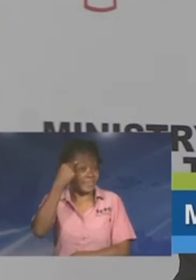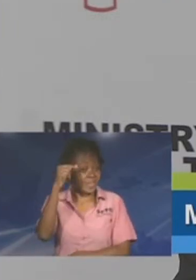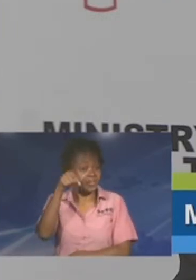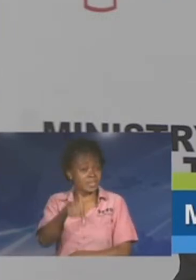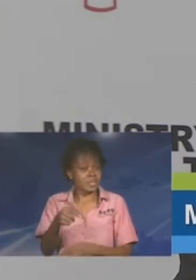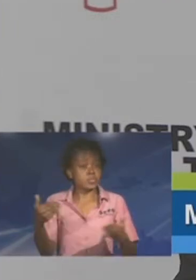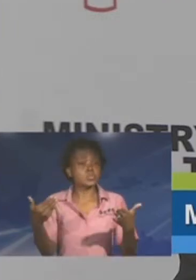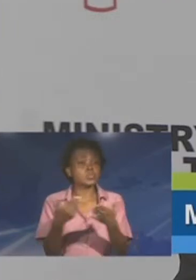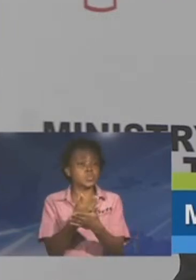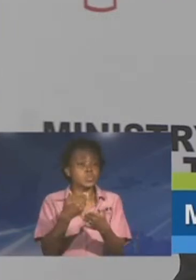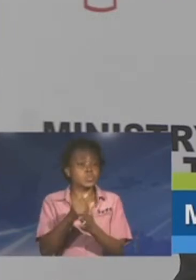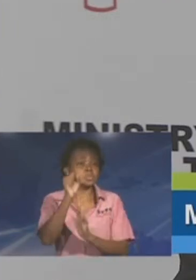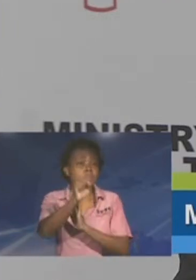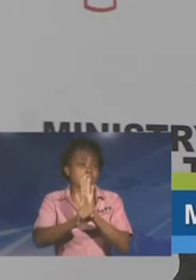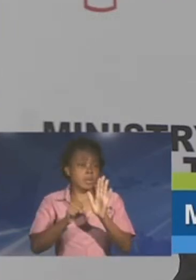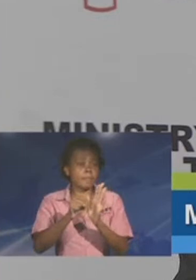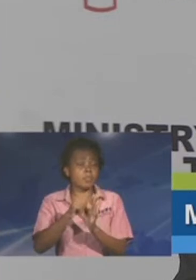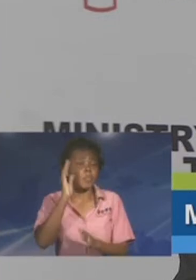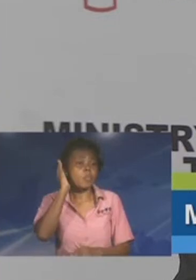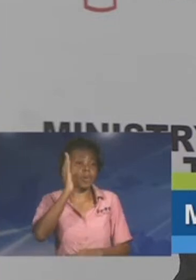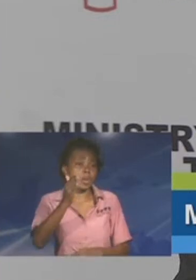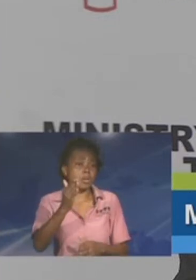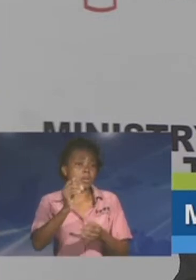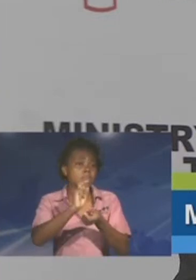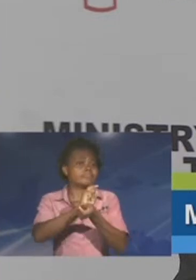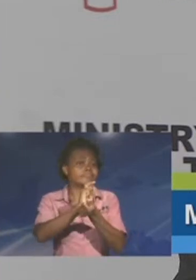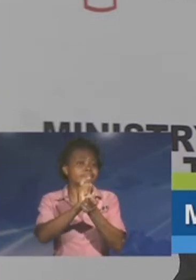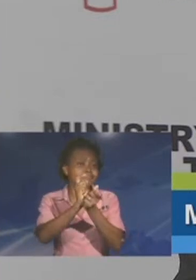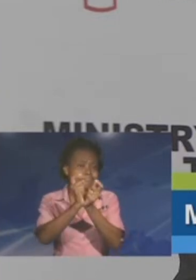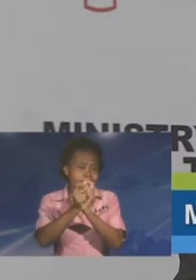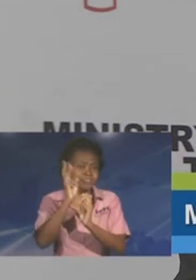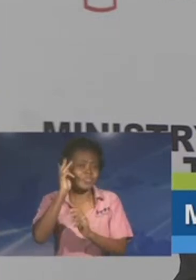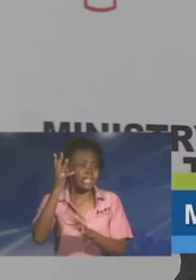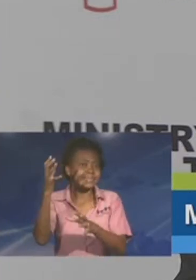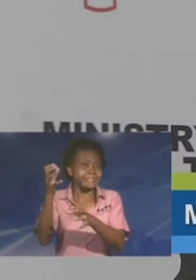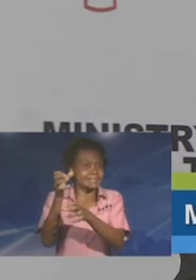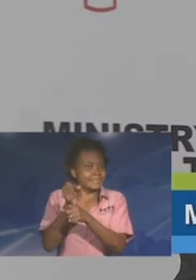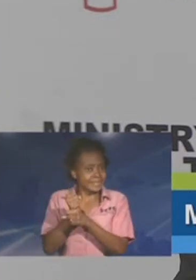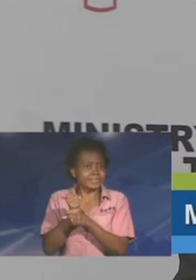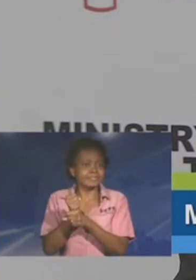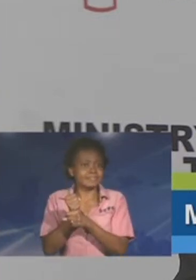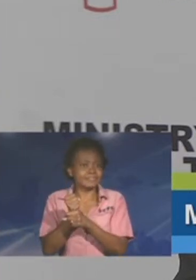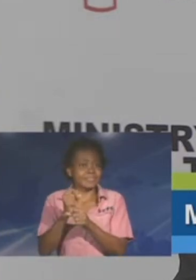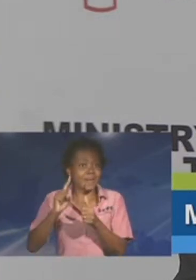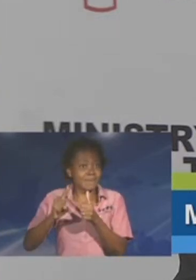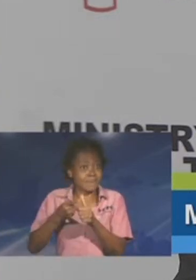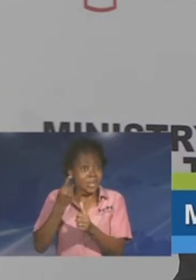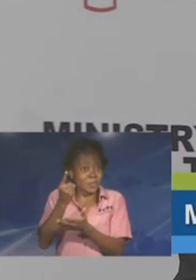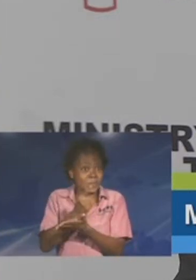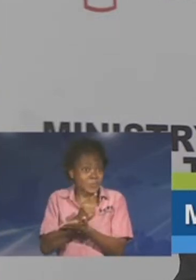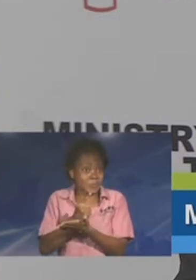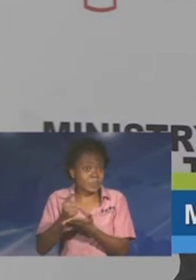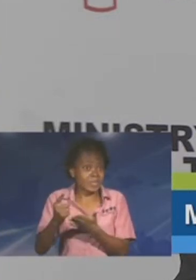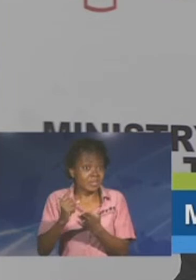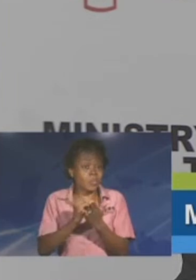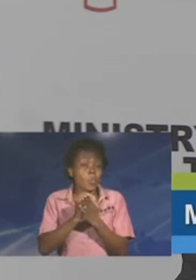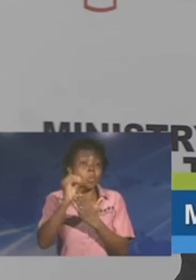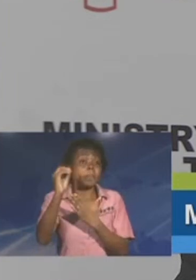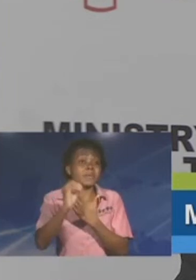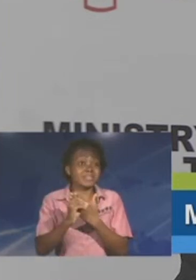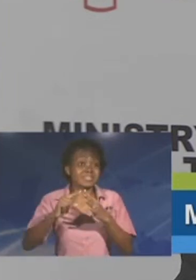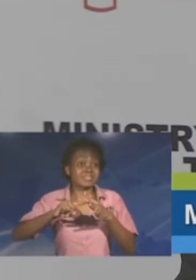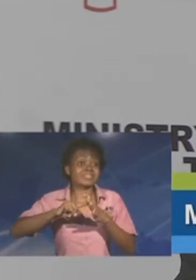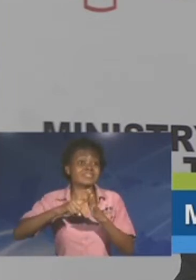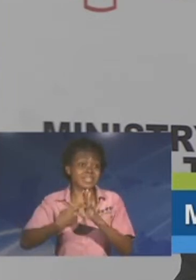be modified, and we will get those in usually in the first week of October thereabouts to begin our vaccination program for